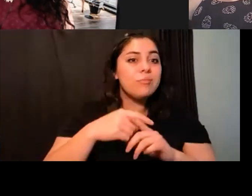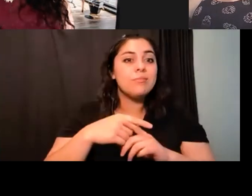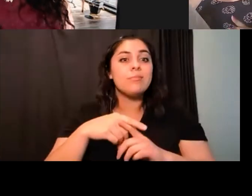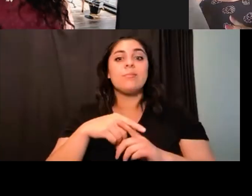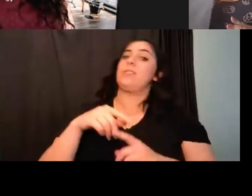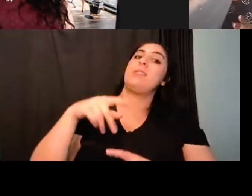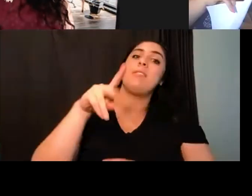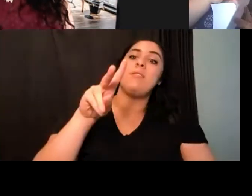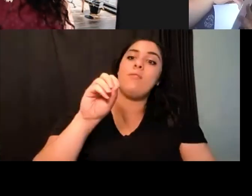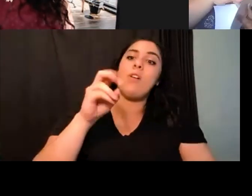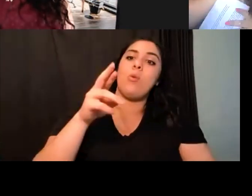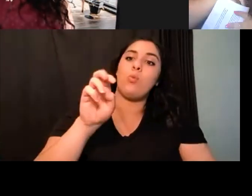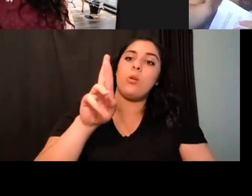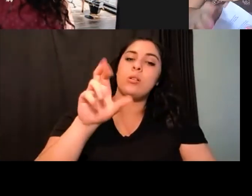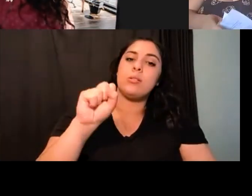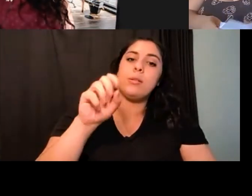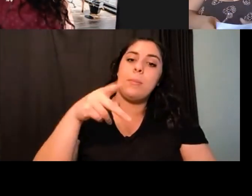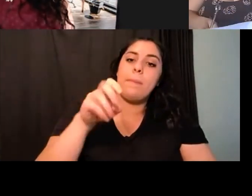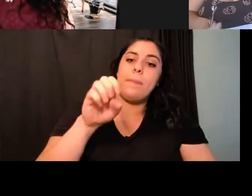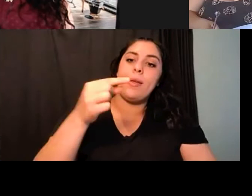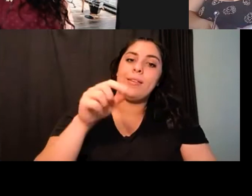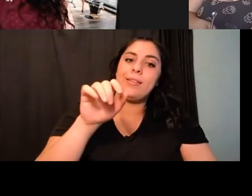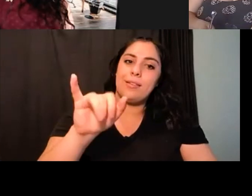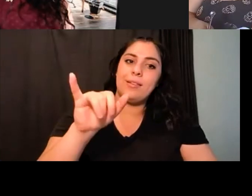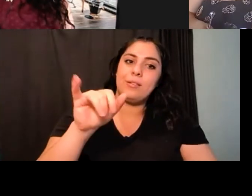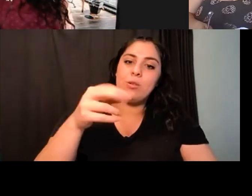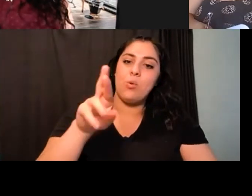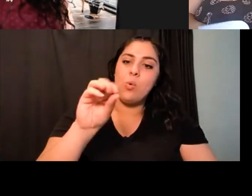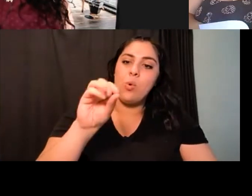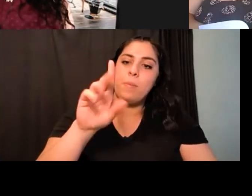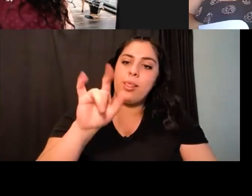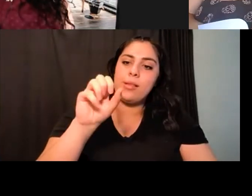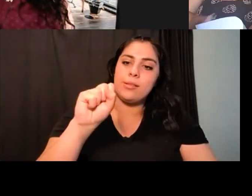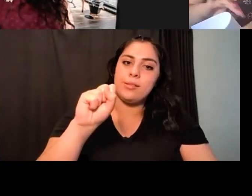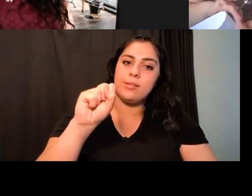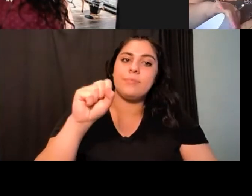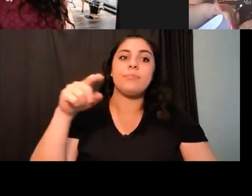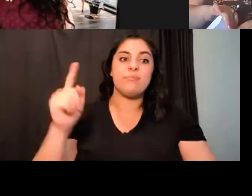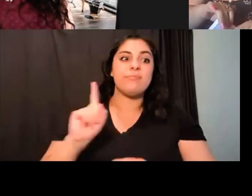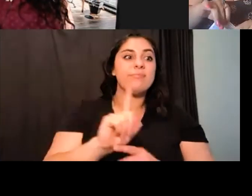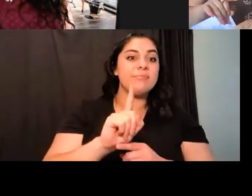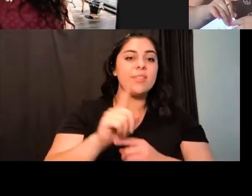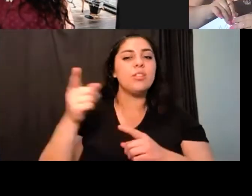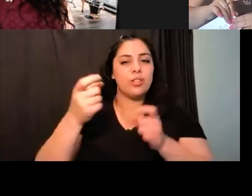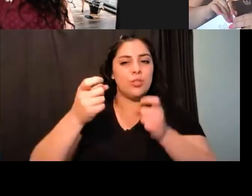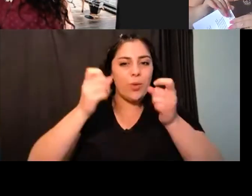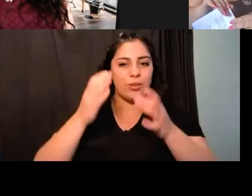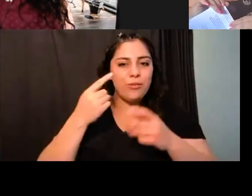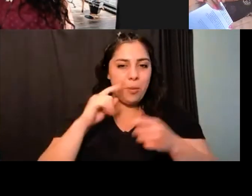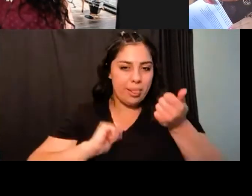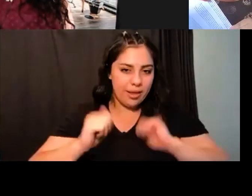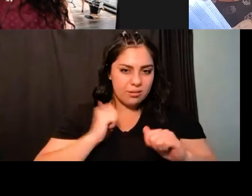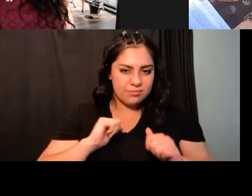Alvarado, was the director for the play. And so, but how did y'all meet? Just through the